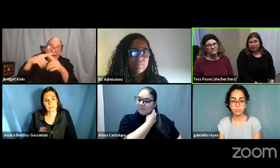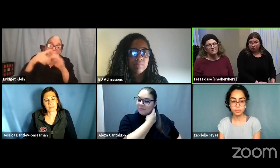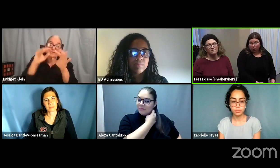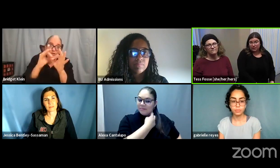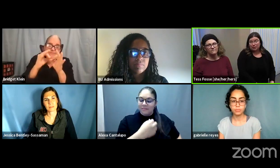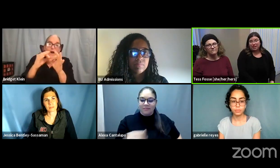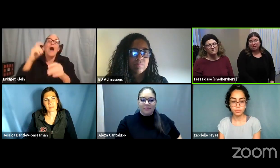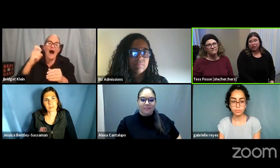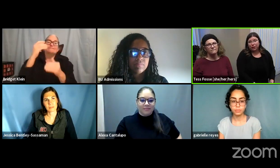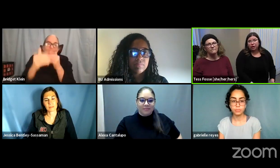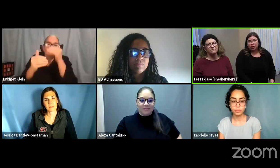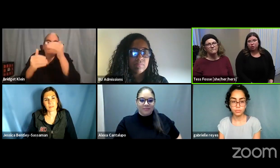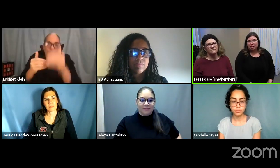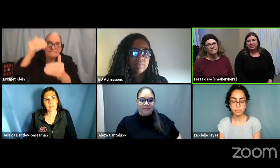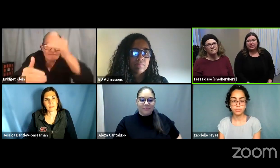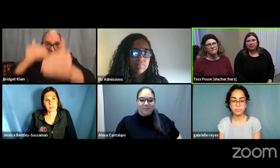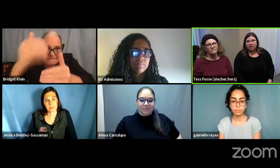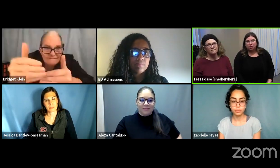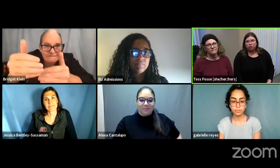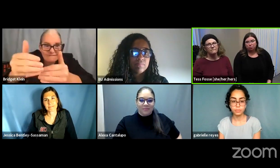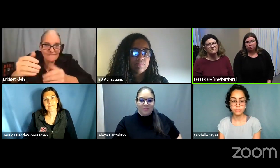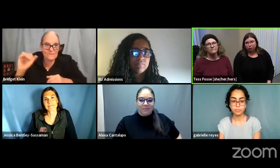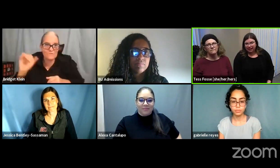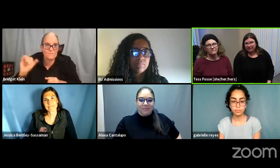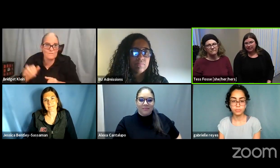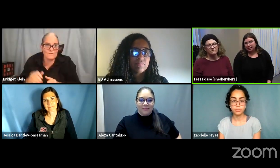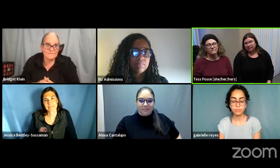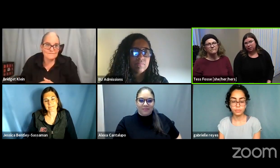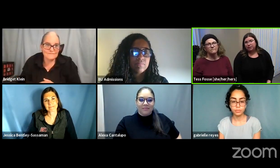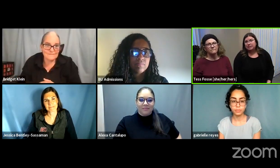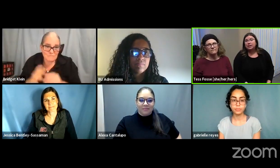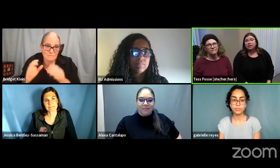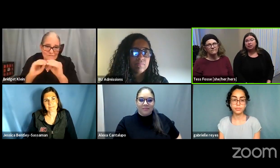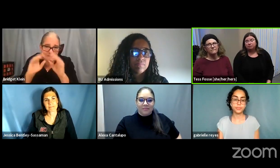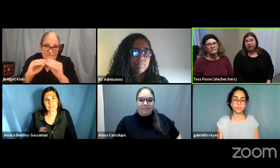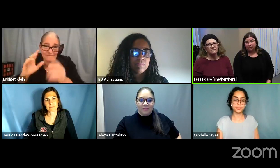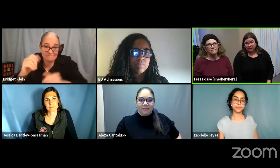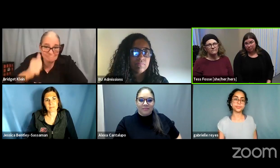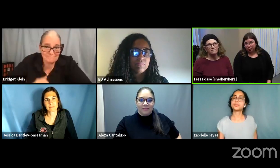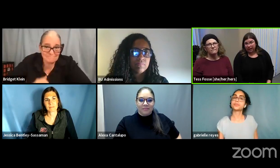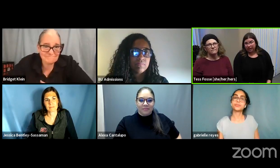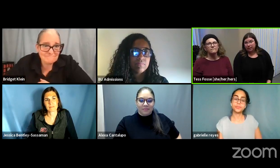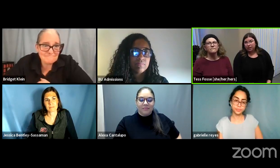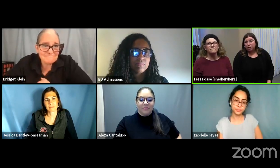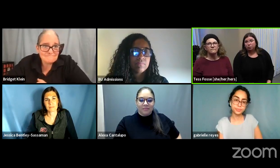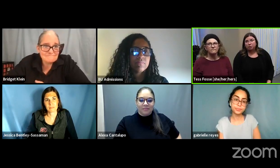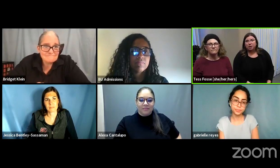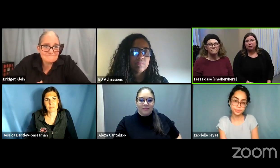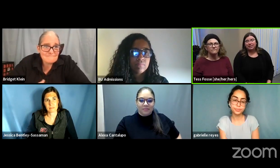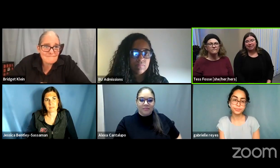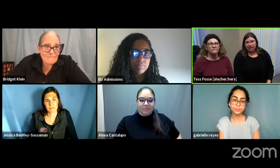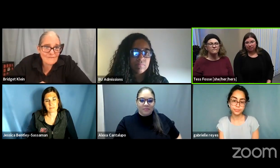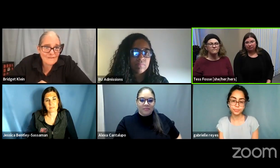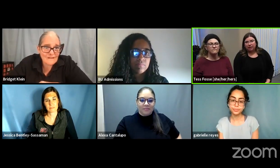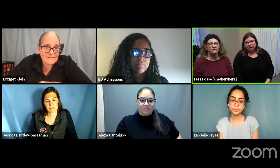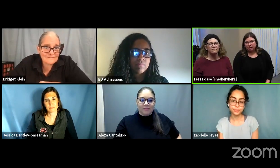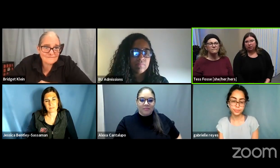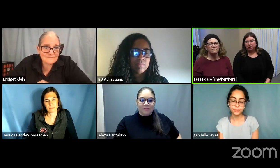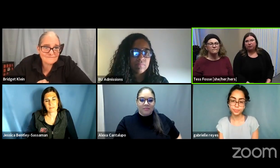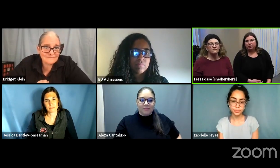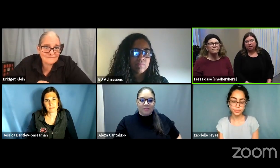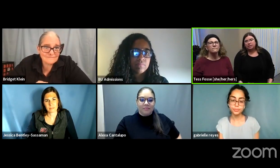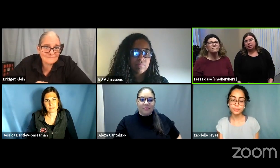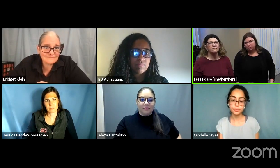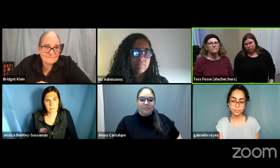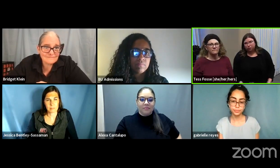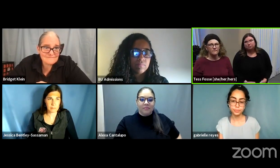particular fall semester, you need to continue to progress in that sequence the following spring. You wouldn't be able to take the following spring